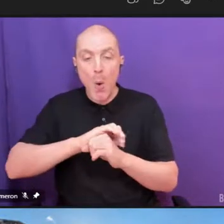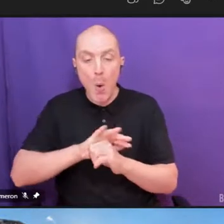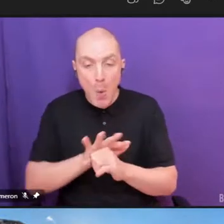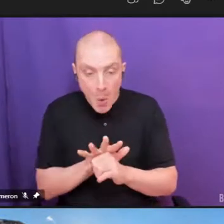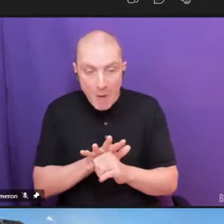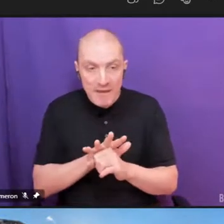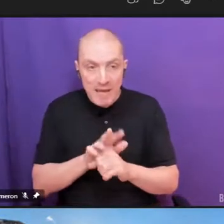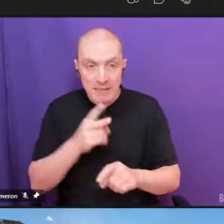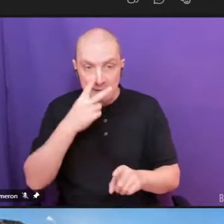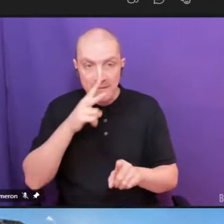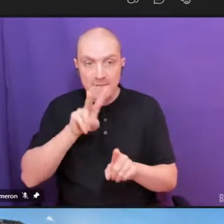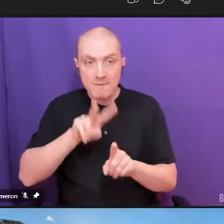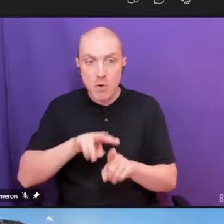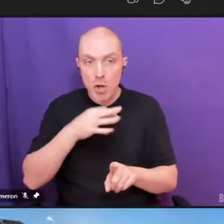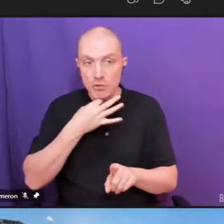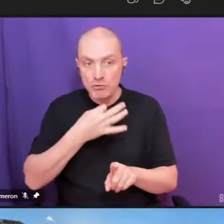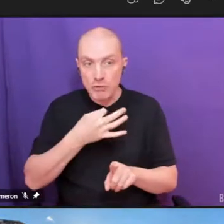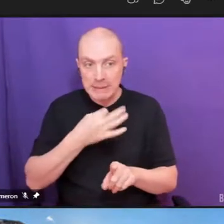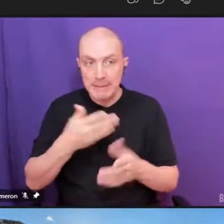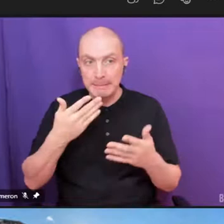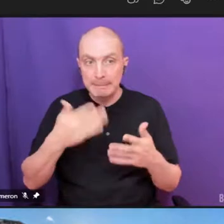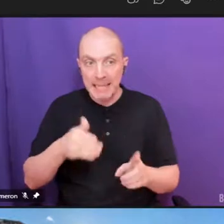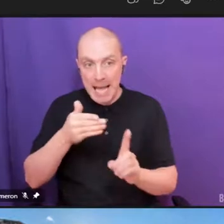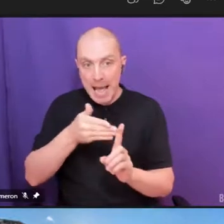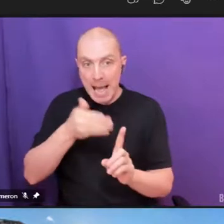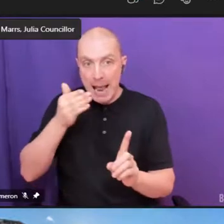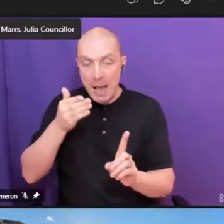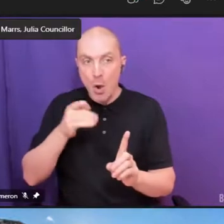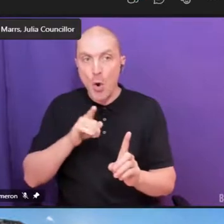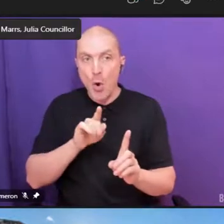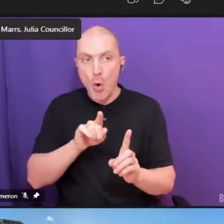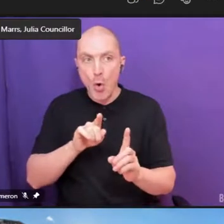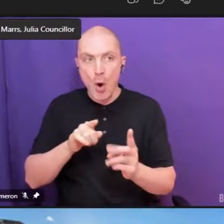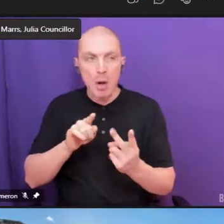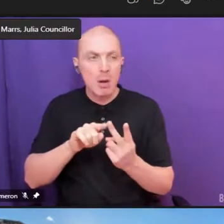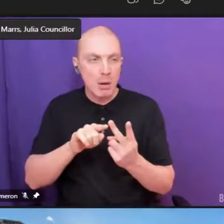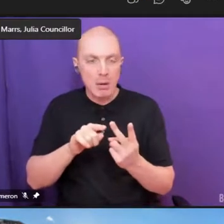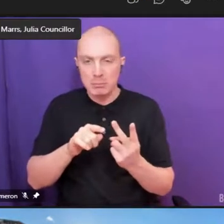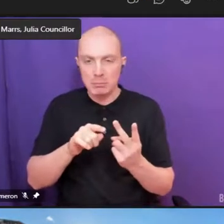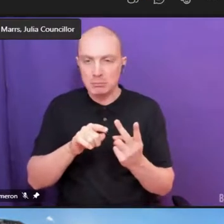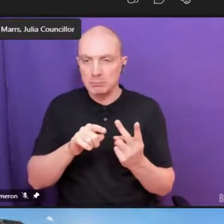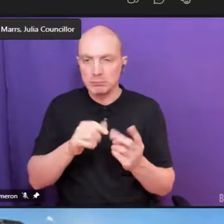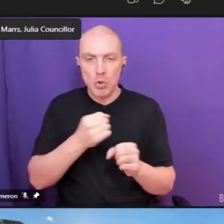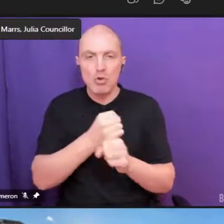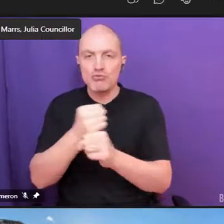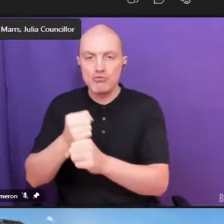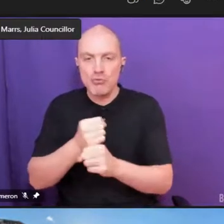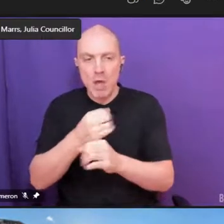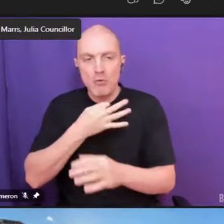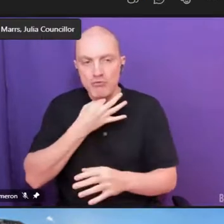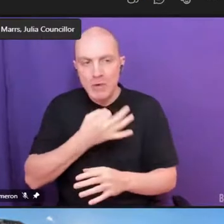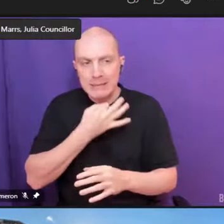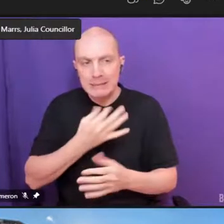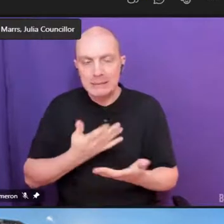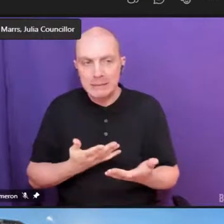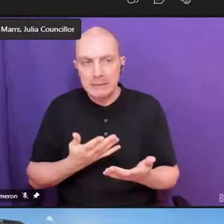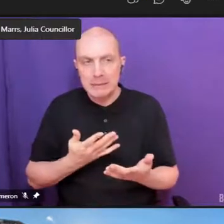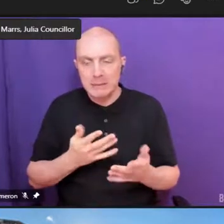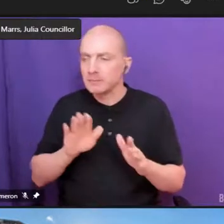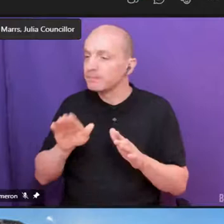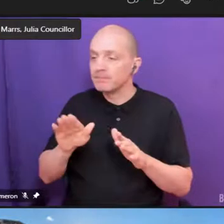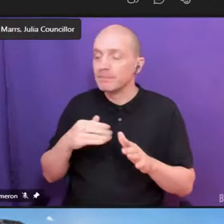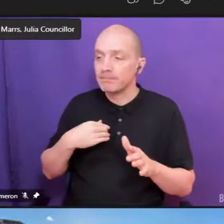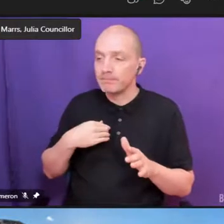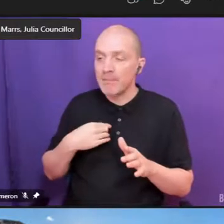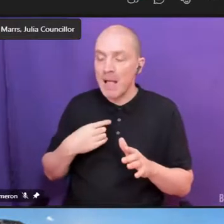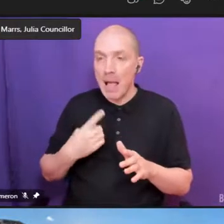just the main risks that have been highlighted? I think it captures all of them. What we were